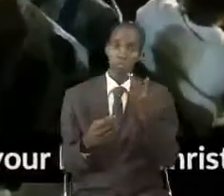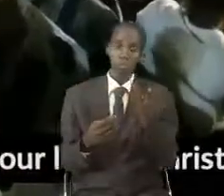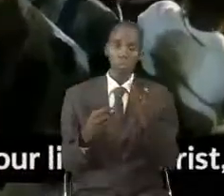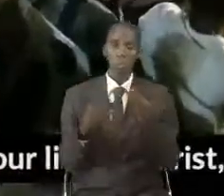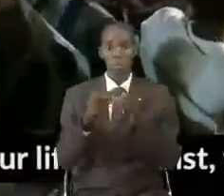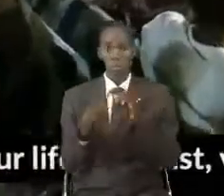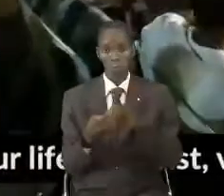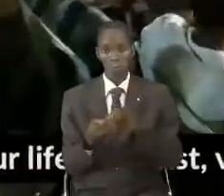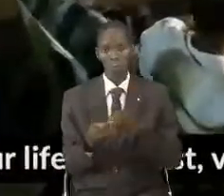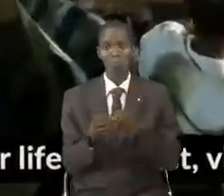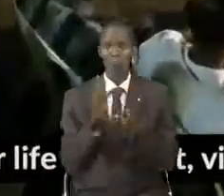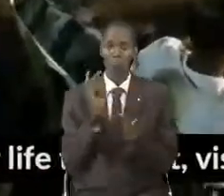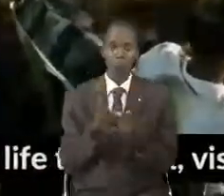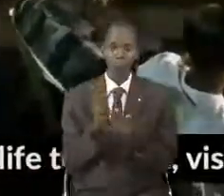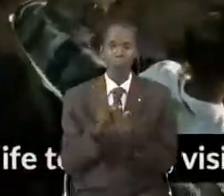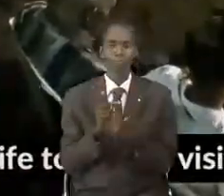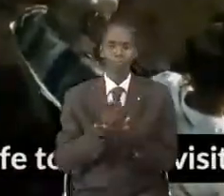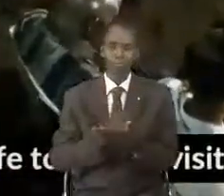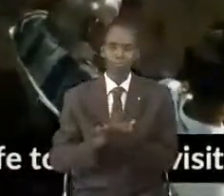their phone numbers,